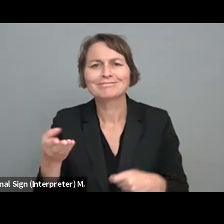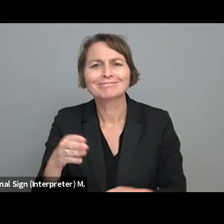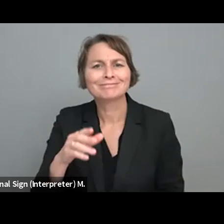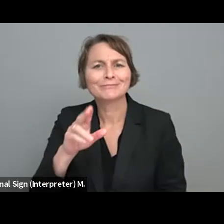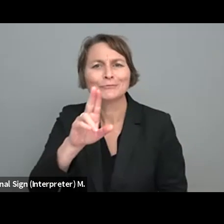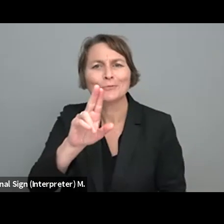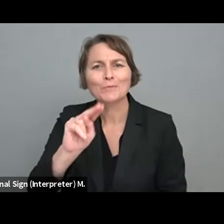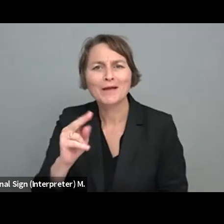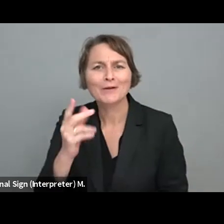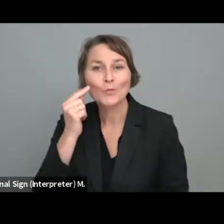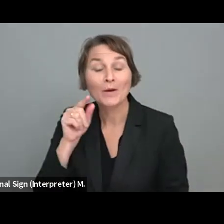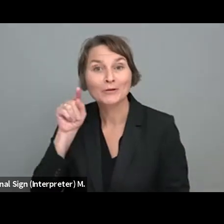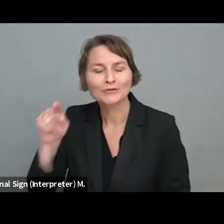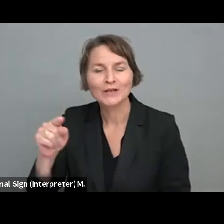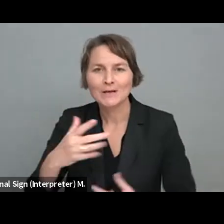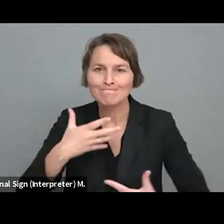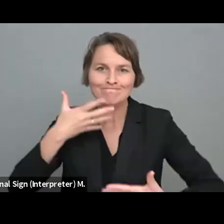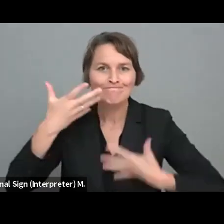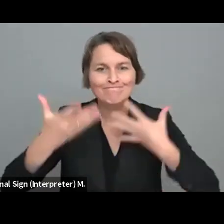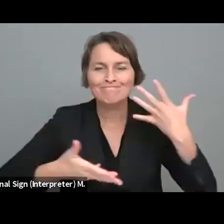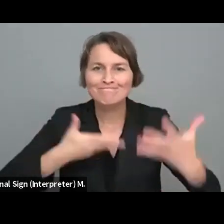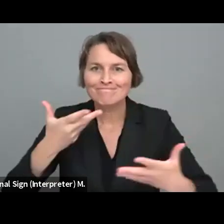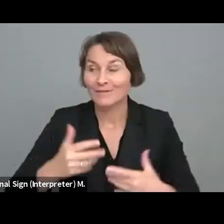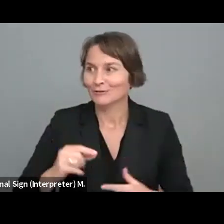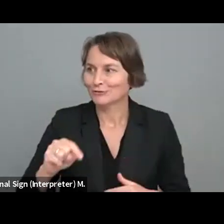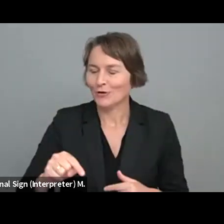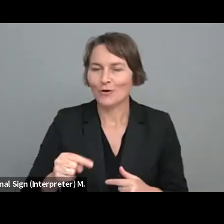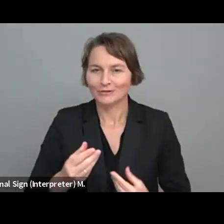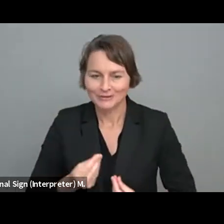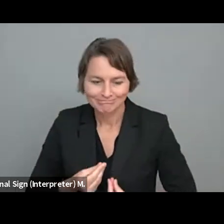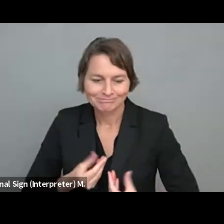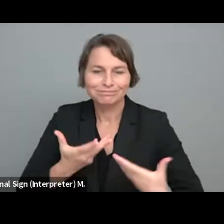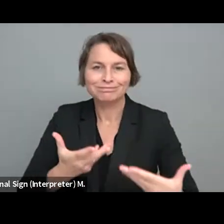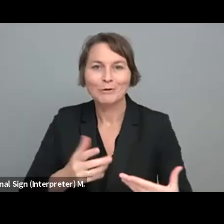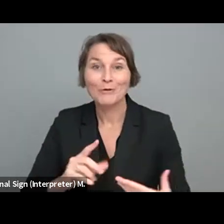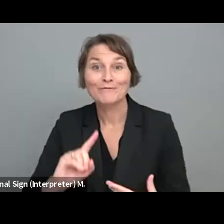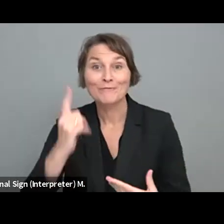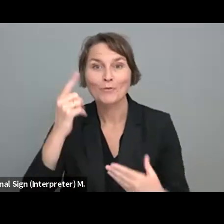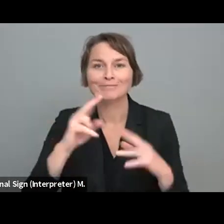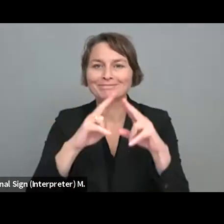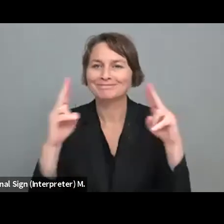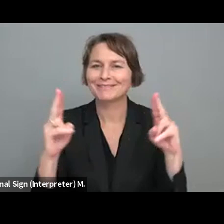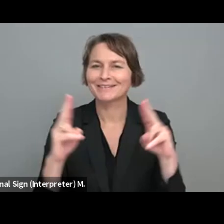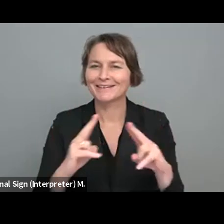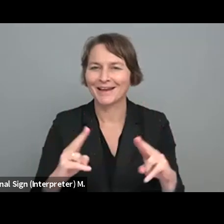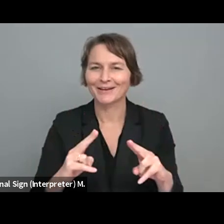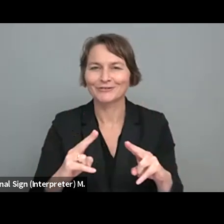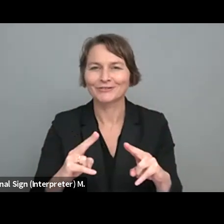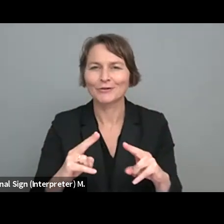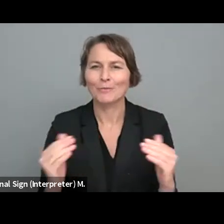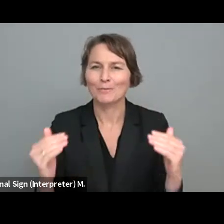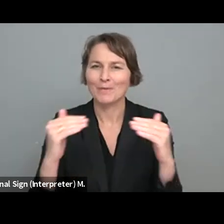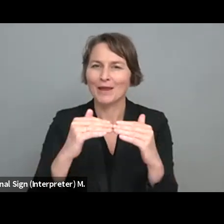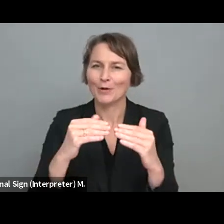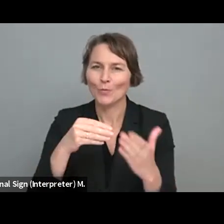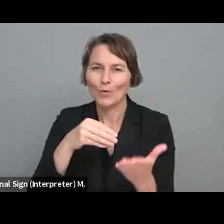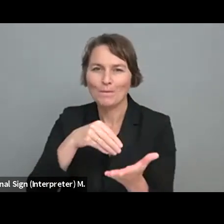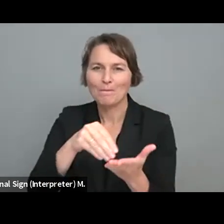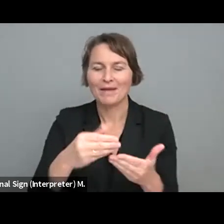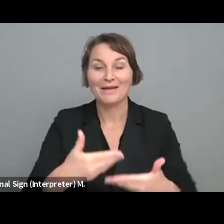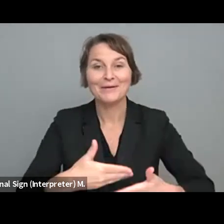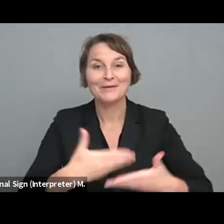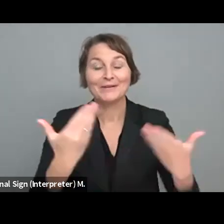incredible moment of the first International Equal Pay Day. Ladies and gentlemen, what I'd love to do now is to present to you